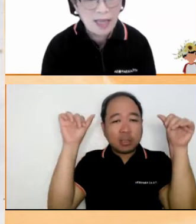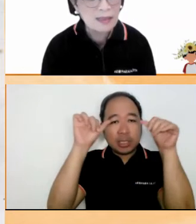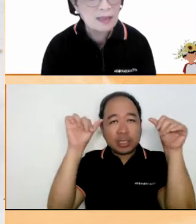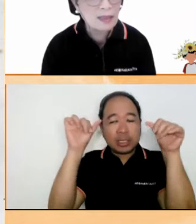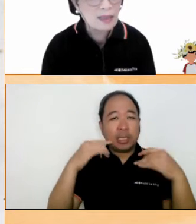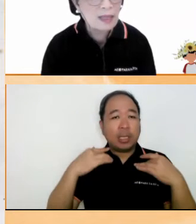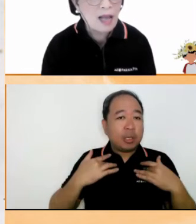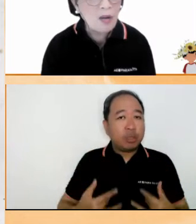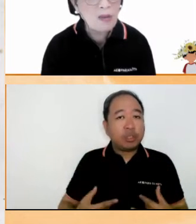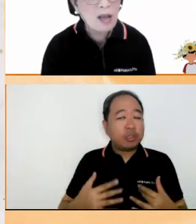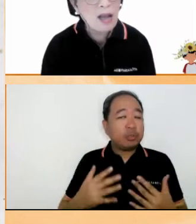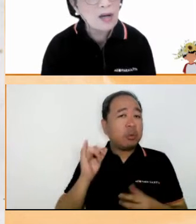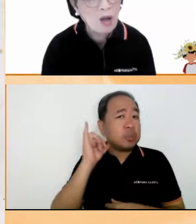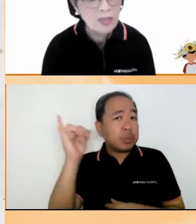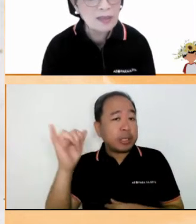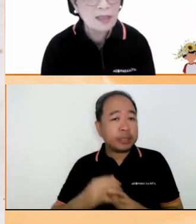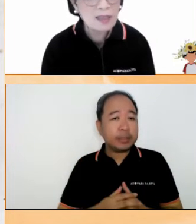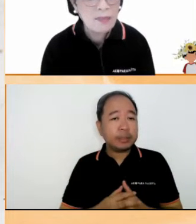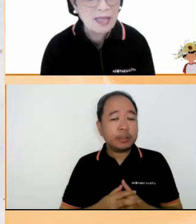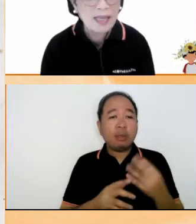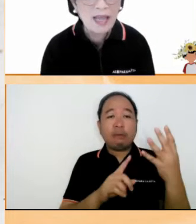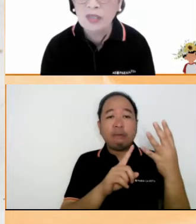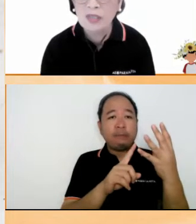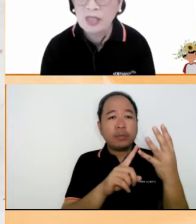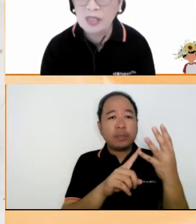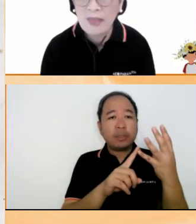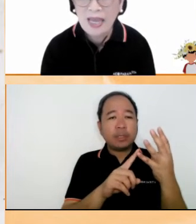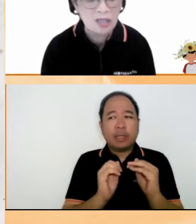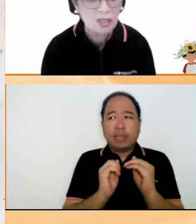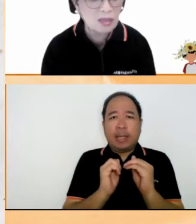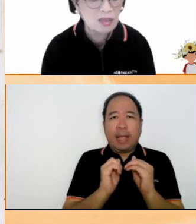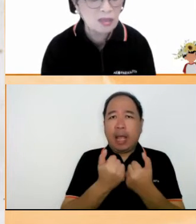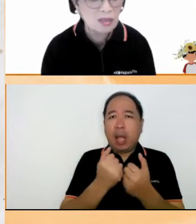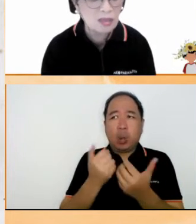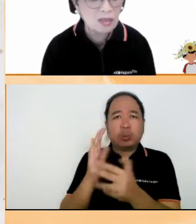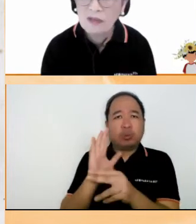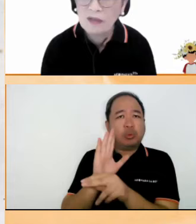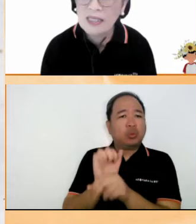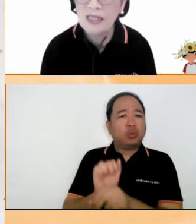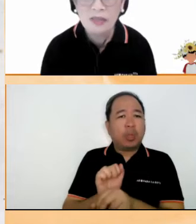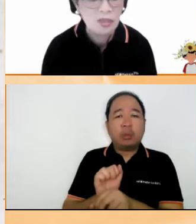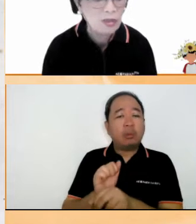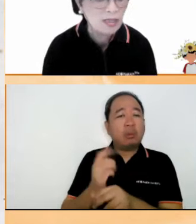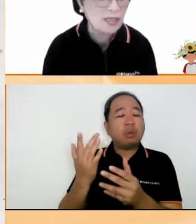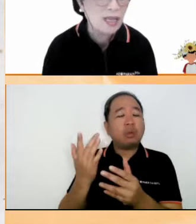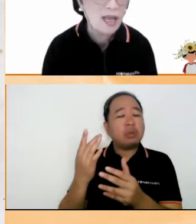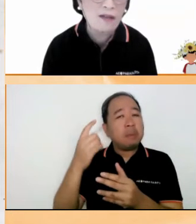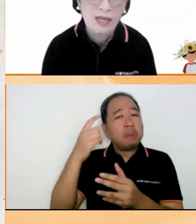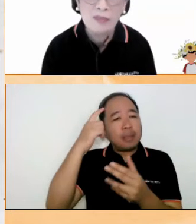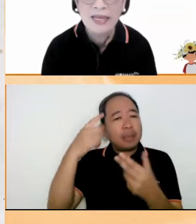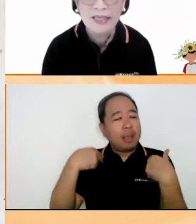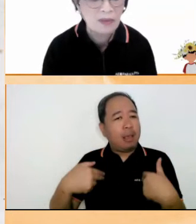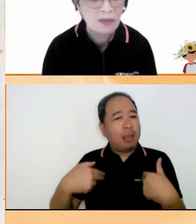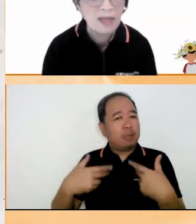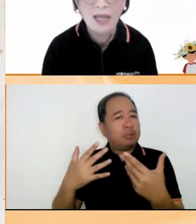And how are common mental health conditions managed? What are the services and the resources available